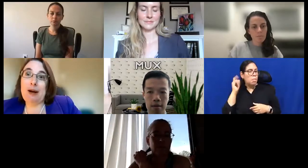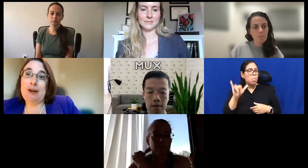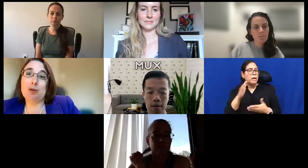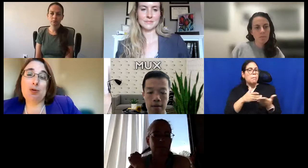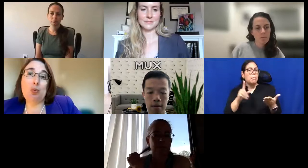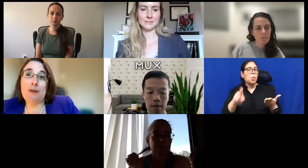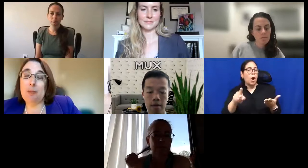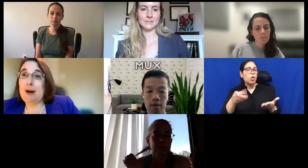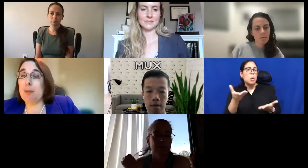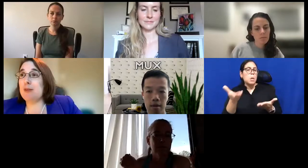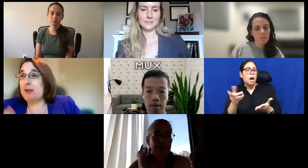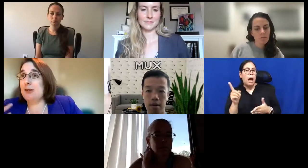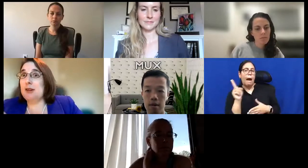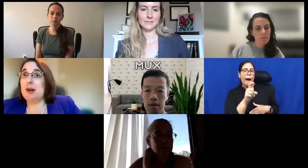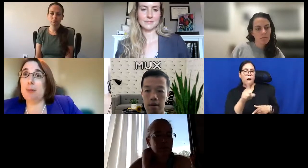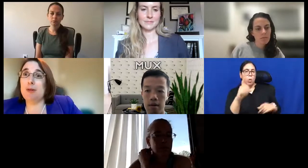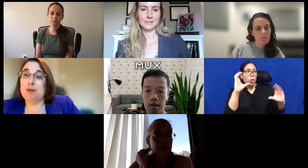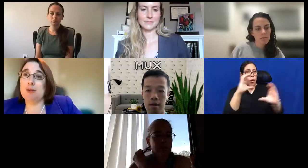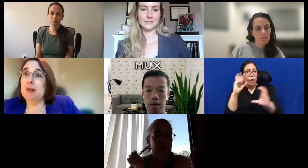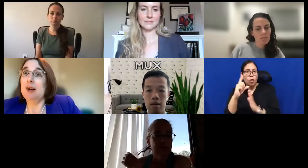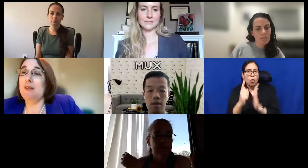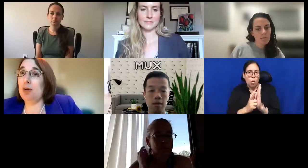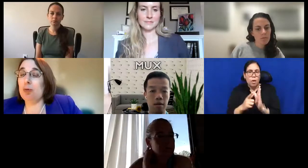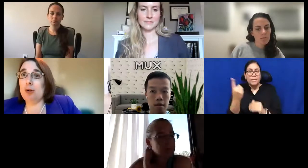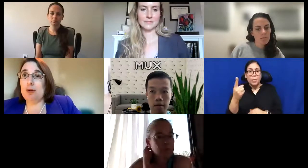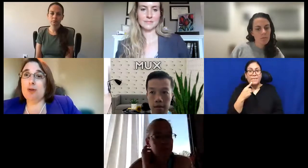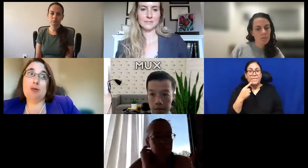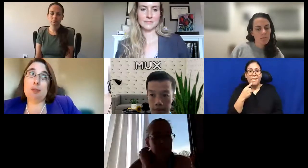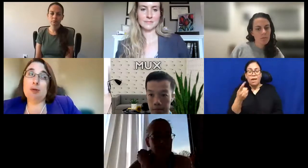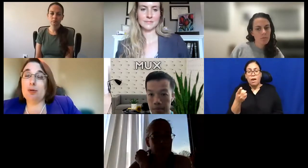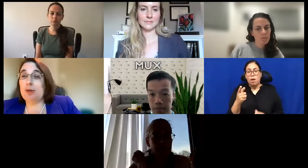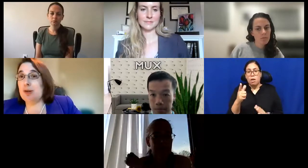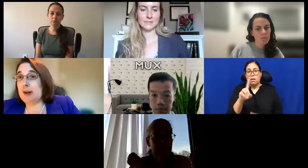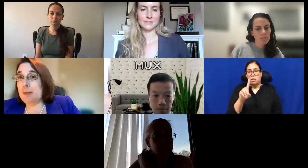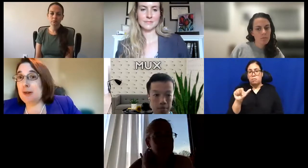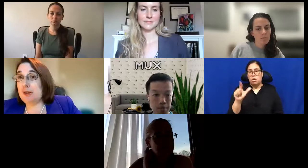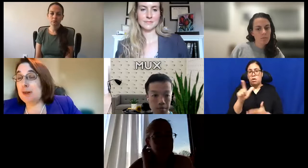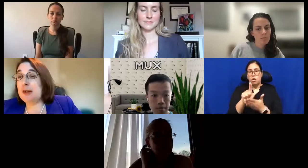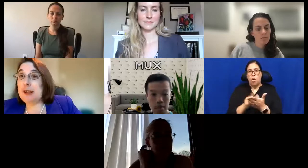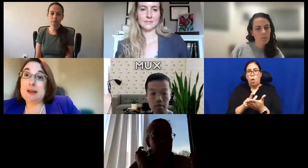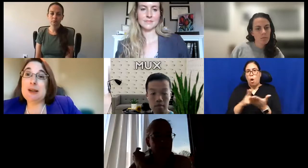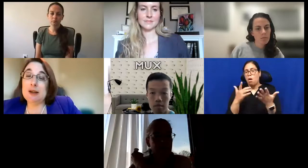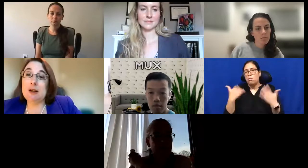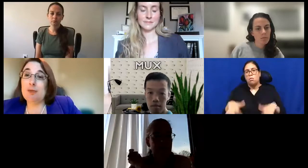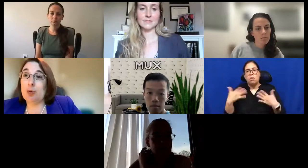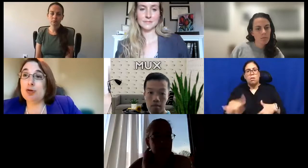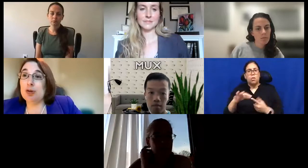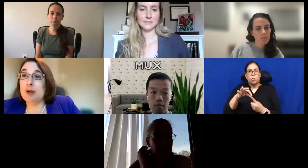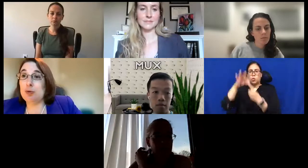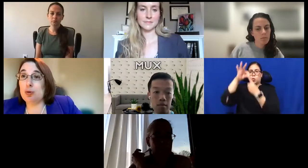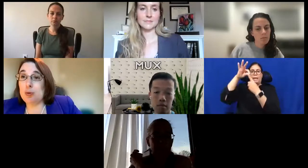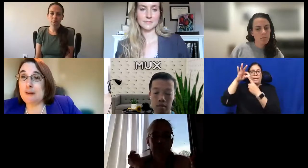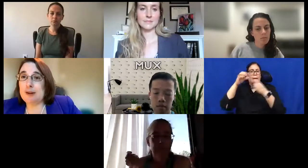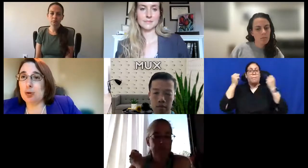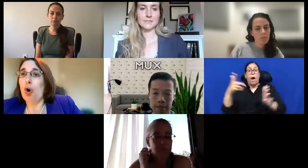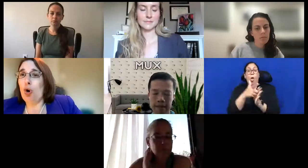would ask them to weed them out, because I did see a comment, somebody said, you know, disability lawyers are a dime a dozen, and unfortunately I